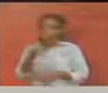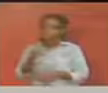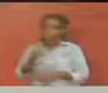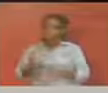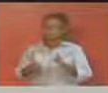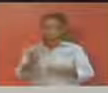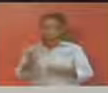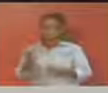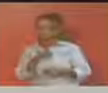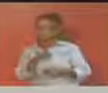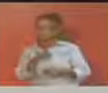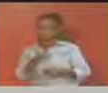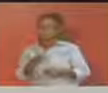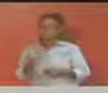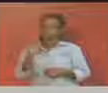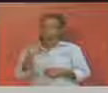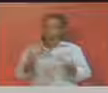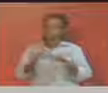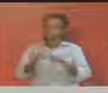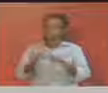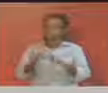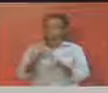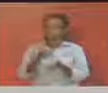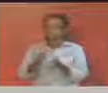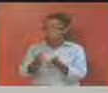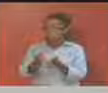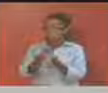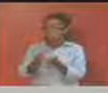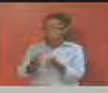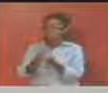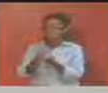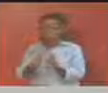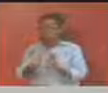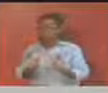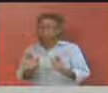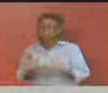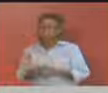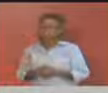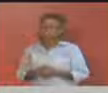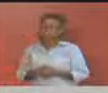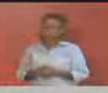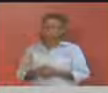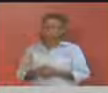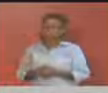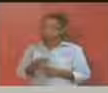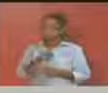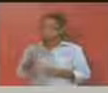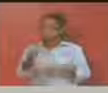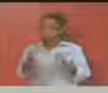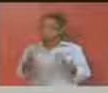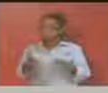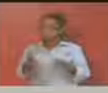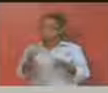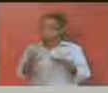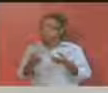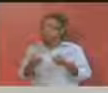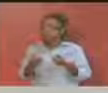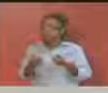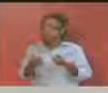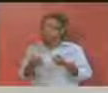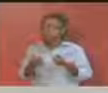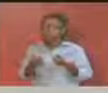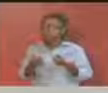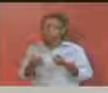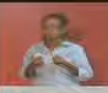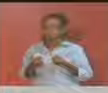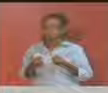go-ahead to proceed. Countries are free as sovereign countries to take whatever precautionary measures they want to do